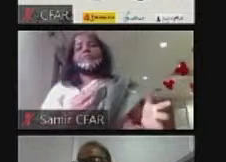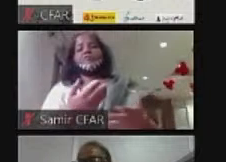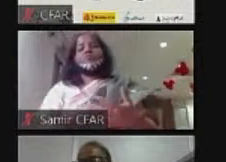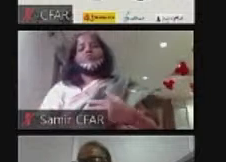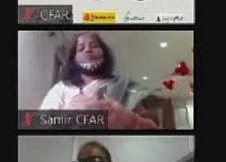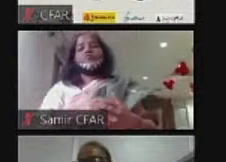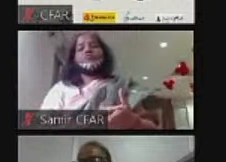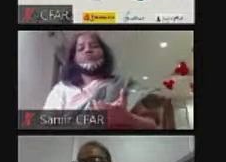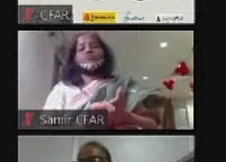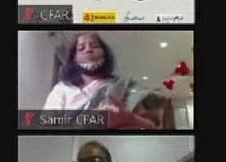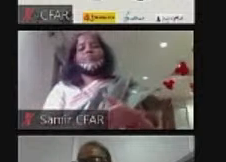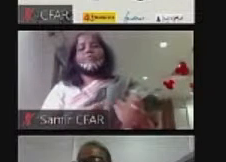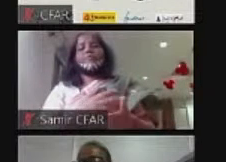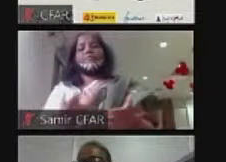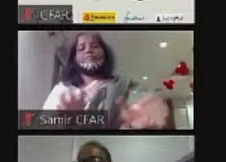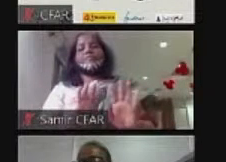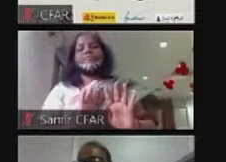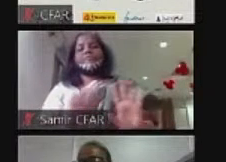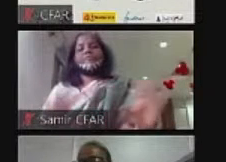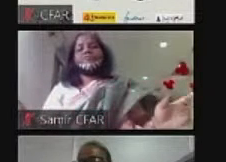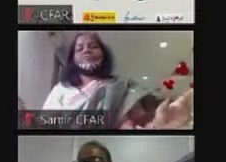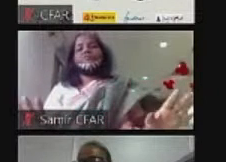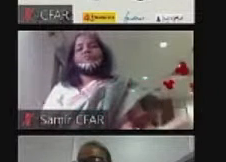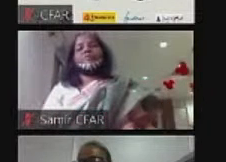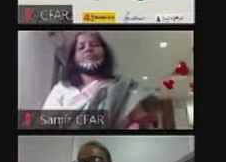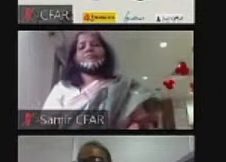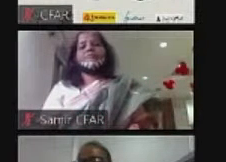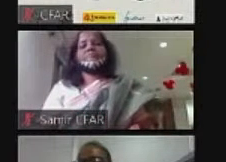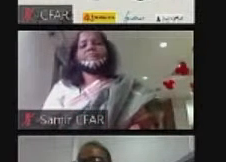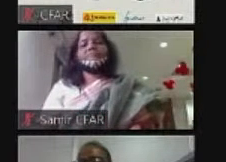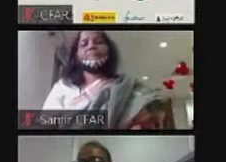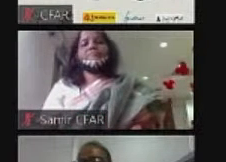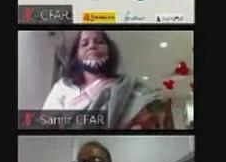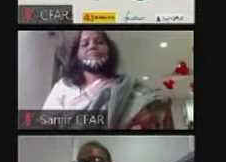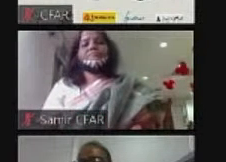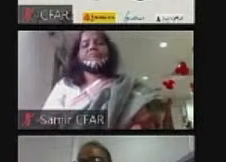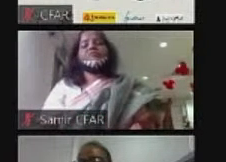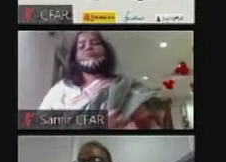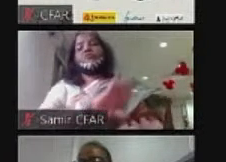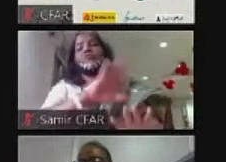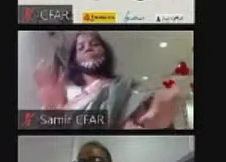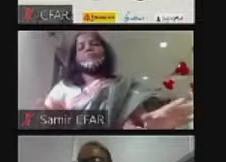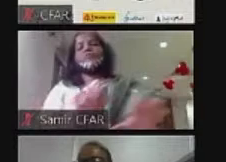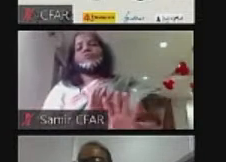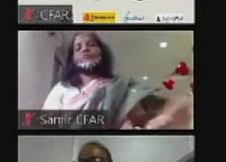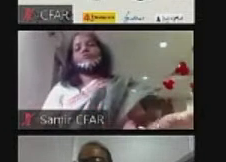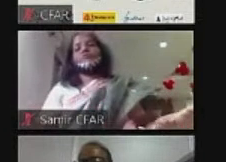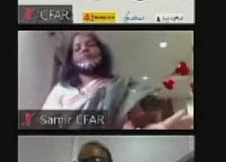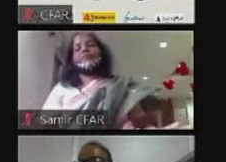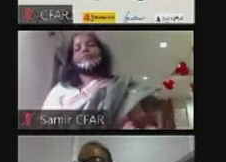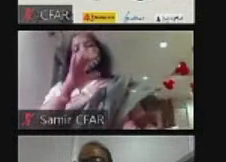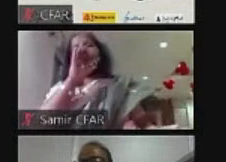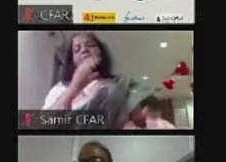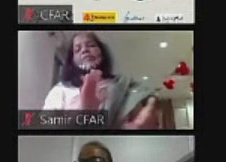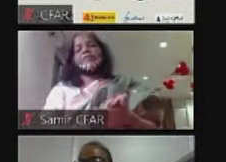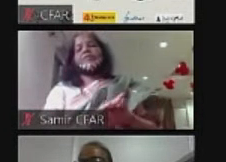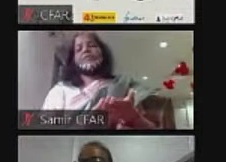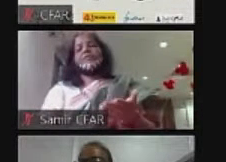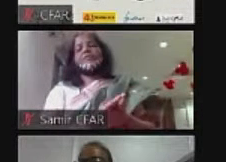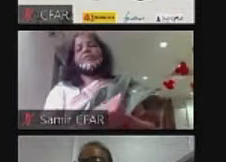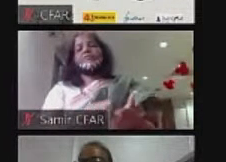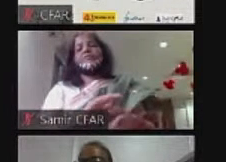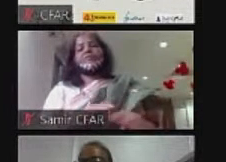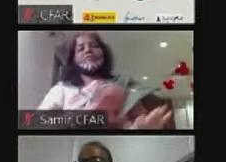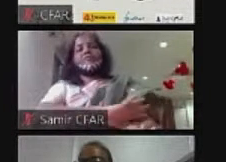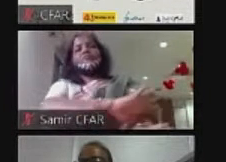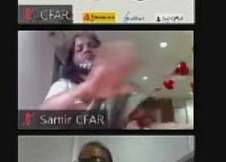water and appropriate sanitation is something covered already in Section 24, is absolutely essential and has been